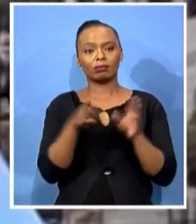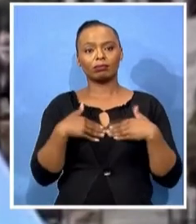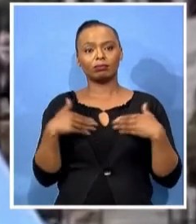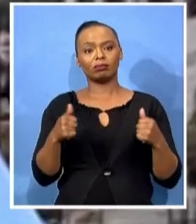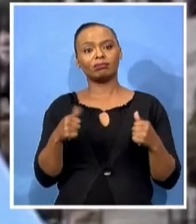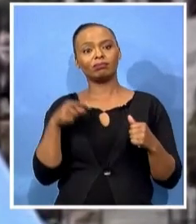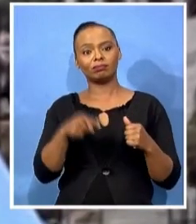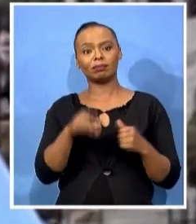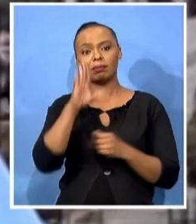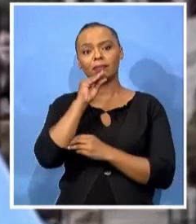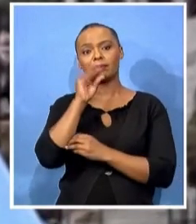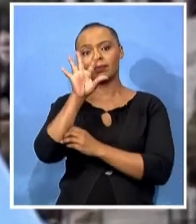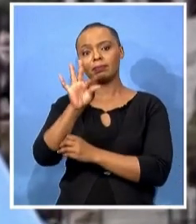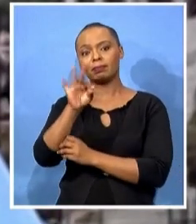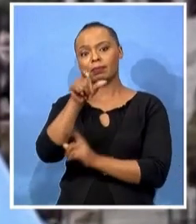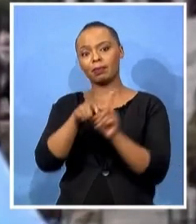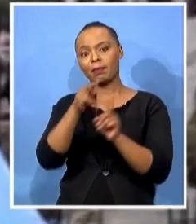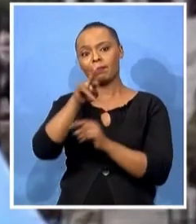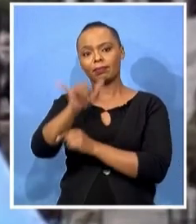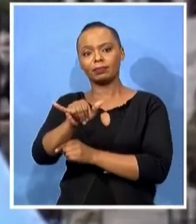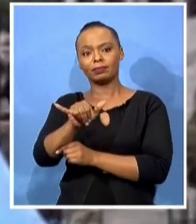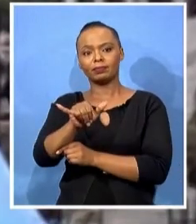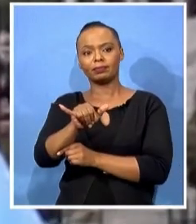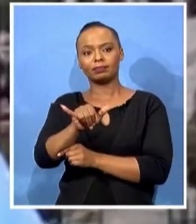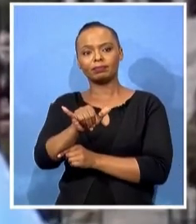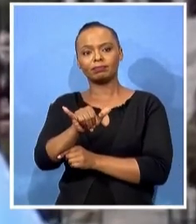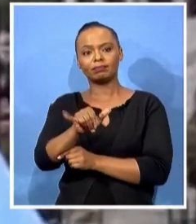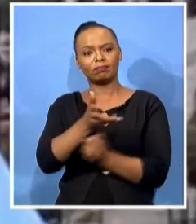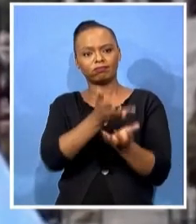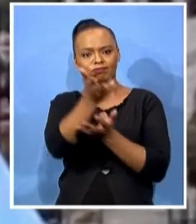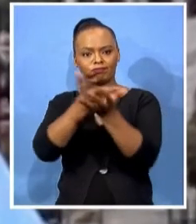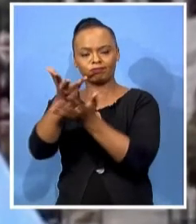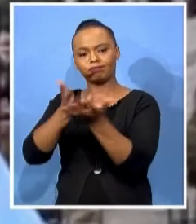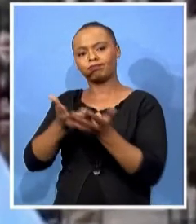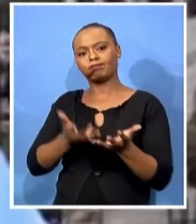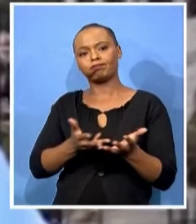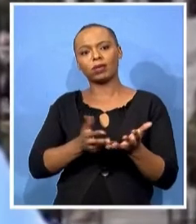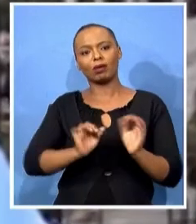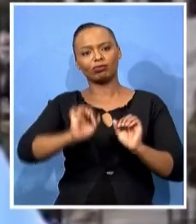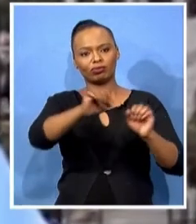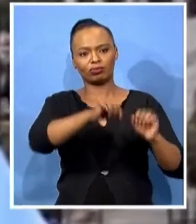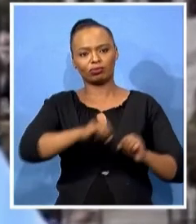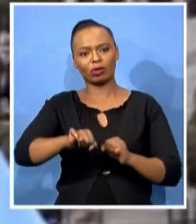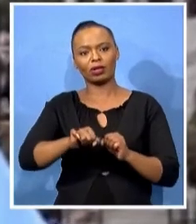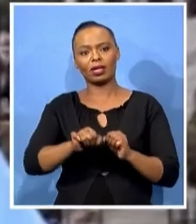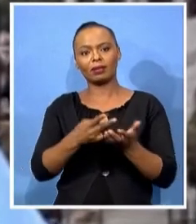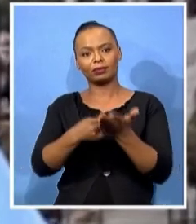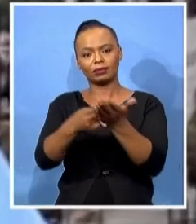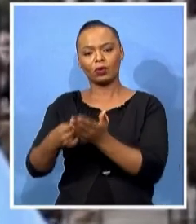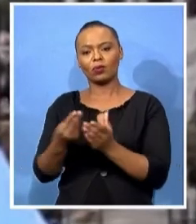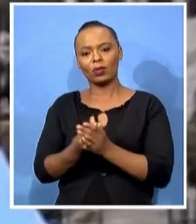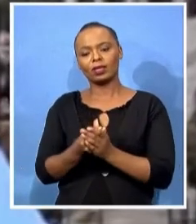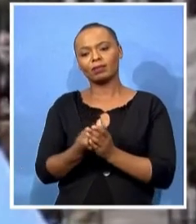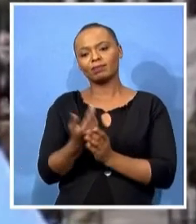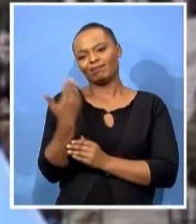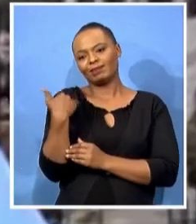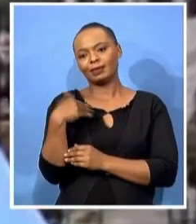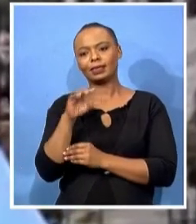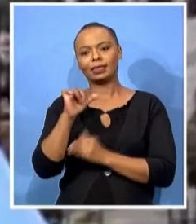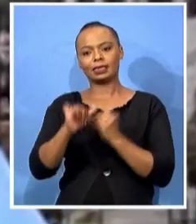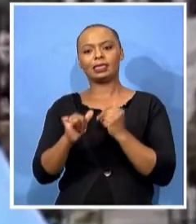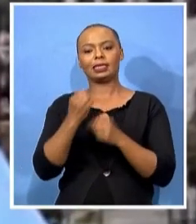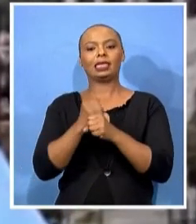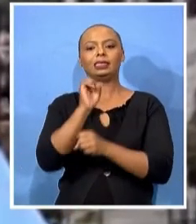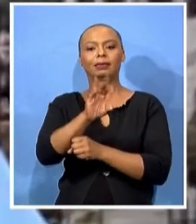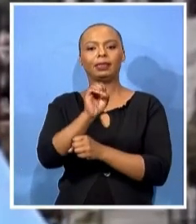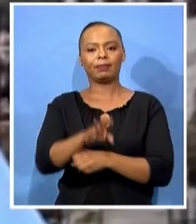bilateral discussions had started in September and he hoped to finalize agreements early this month. The department was asked to confirm the exact